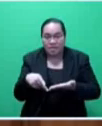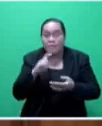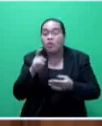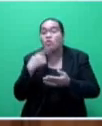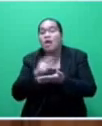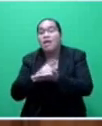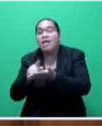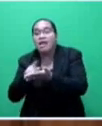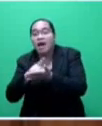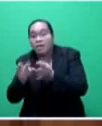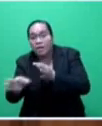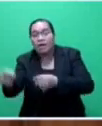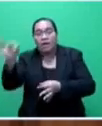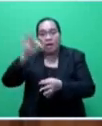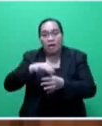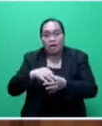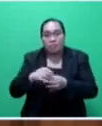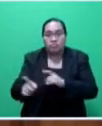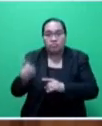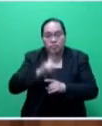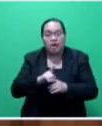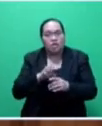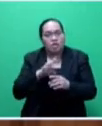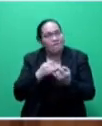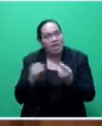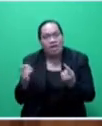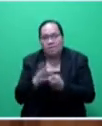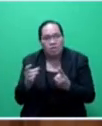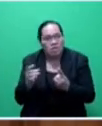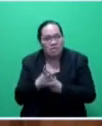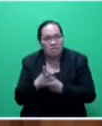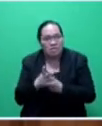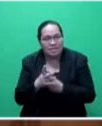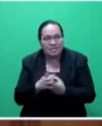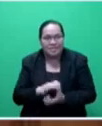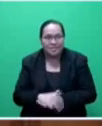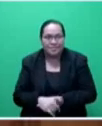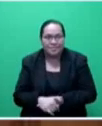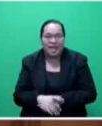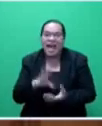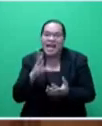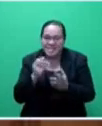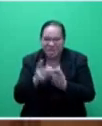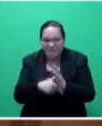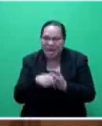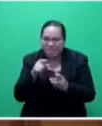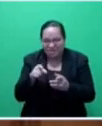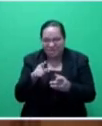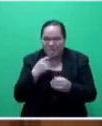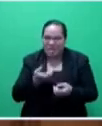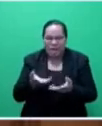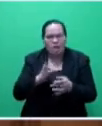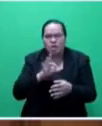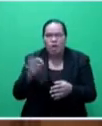come after. And it is very important. I mean, sometimes these kind of discretions, you don't